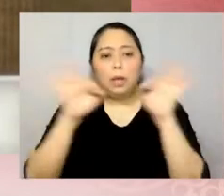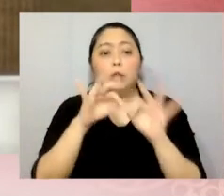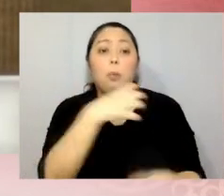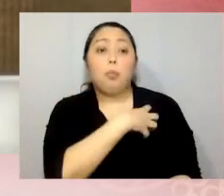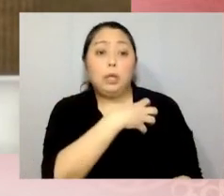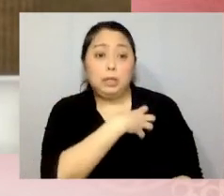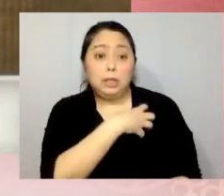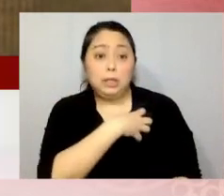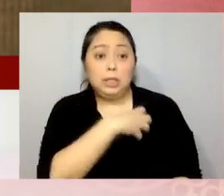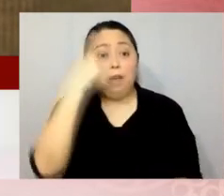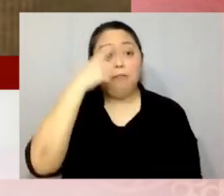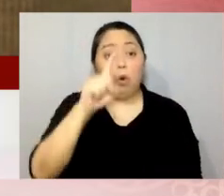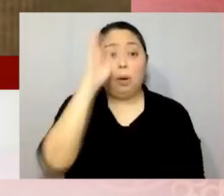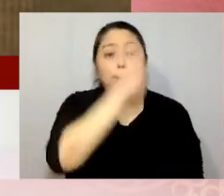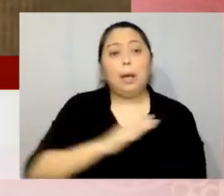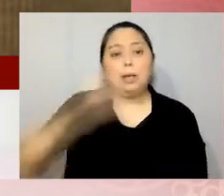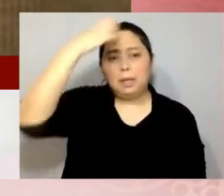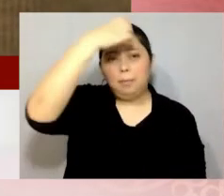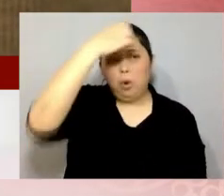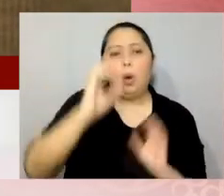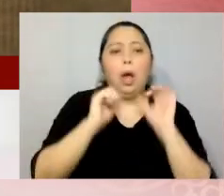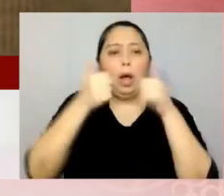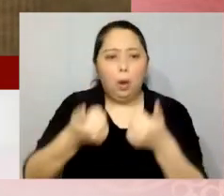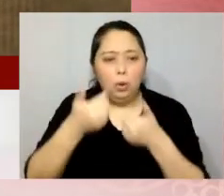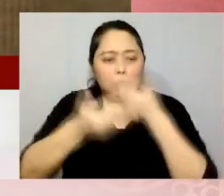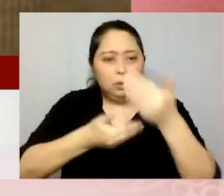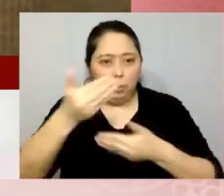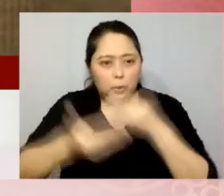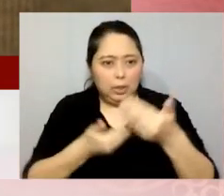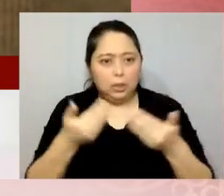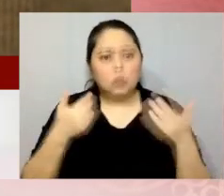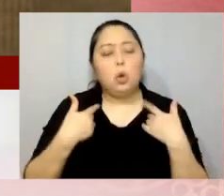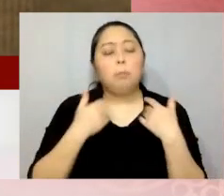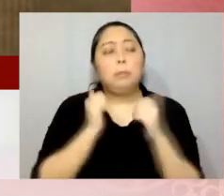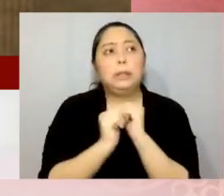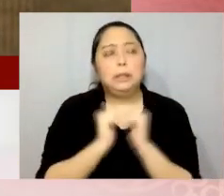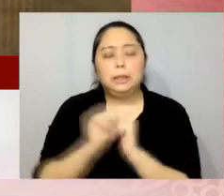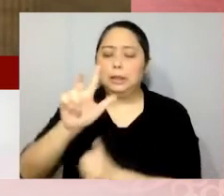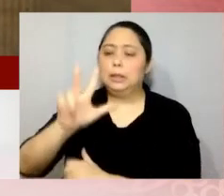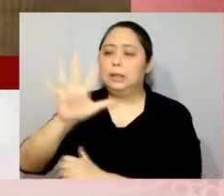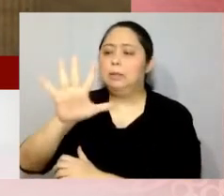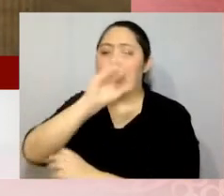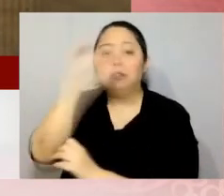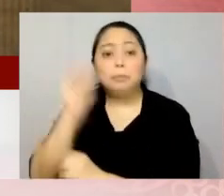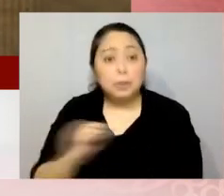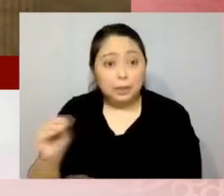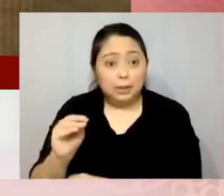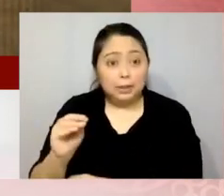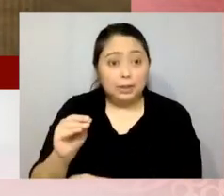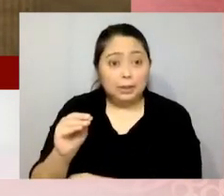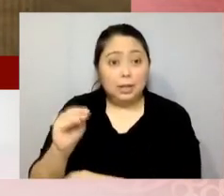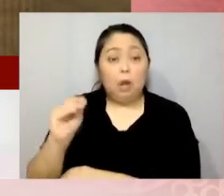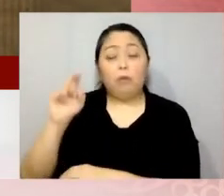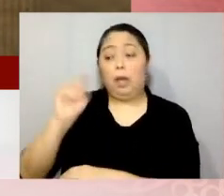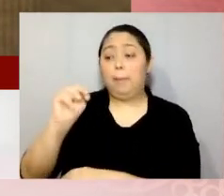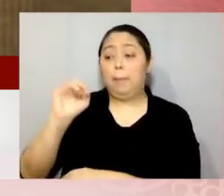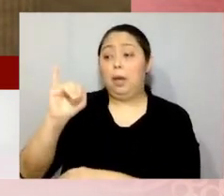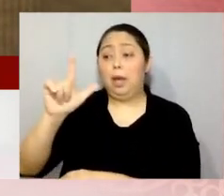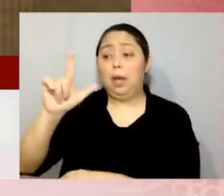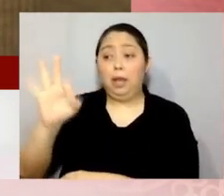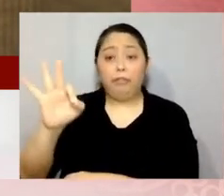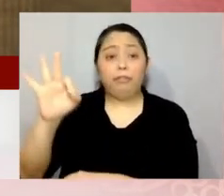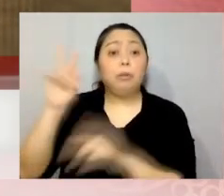ng police force for the Bangsamoro. This will trigger 35% of the decommissioning for